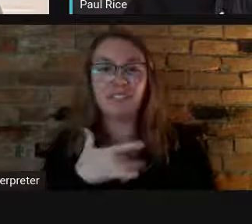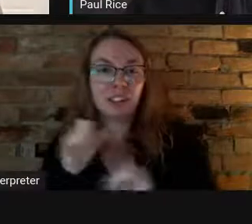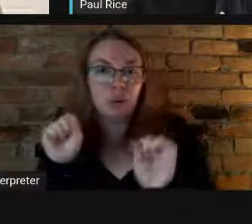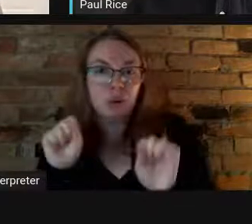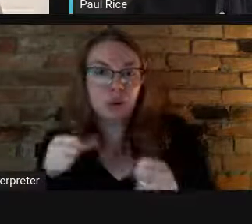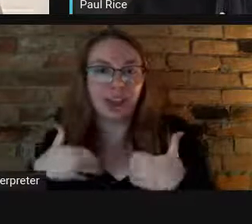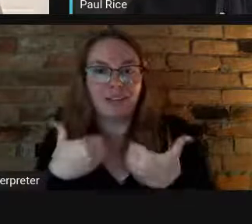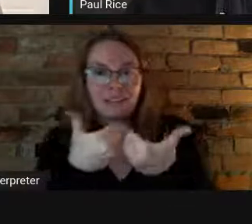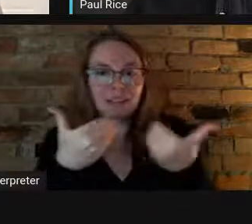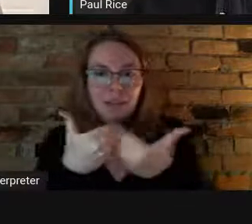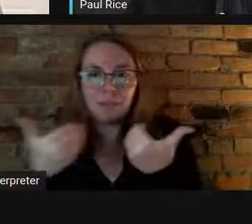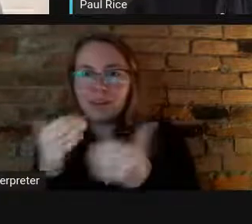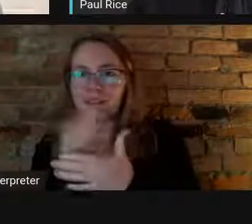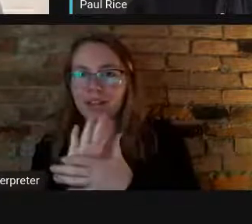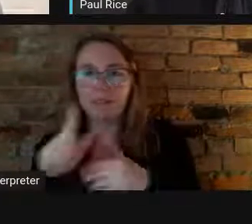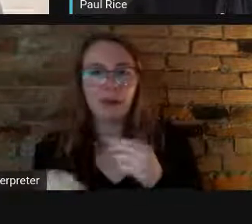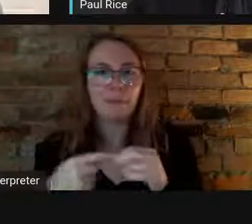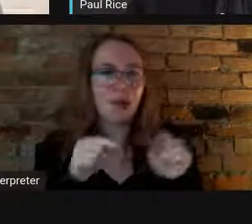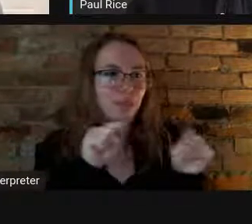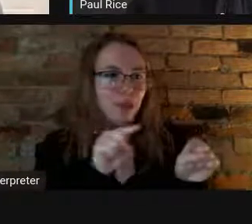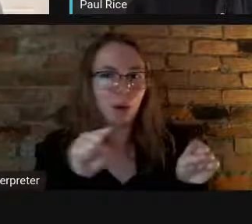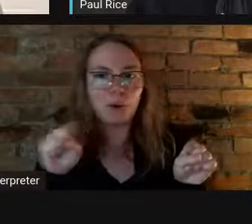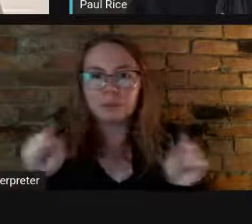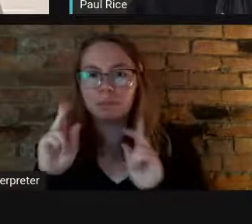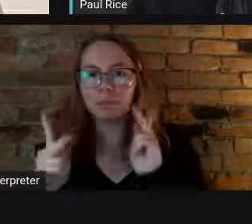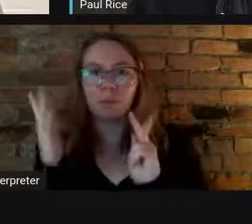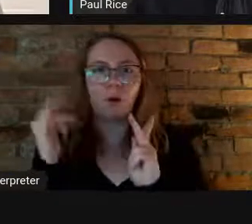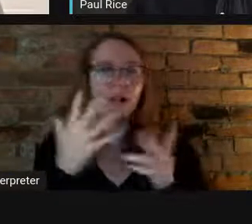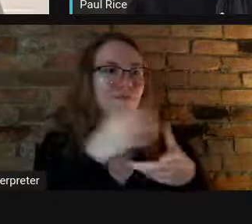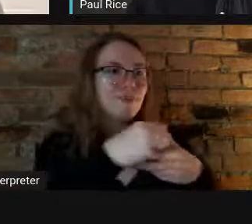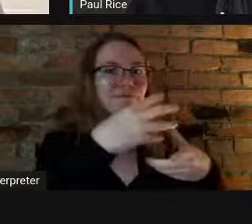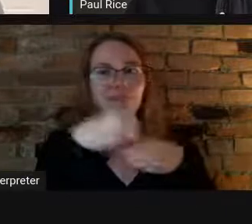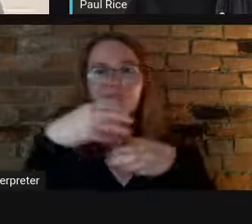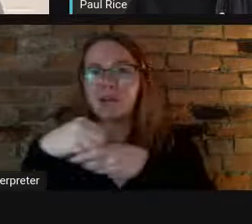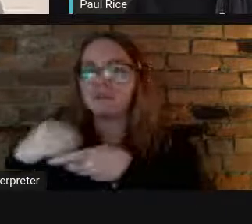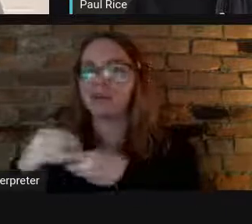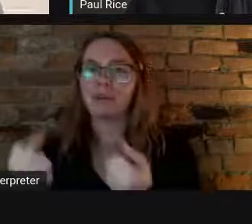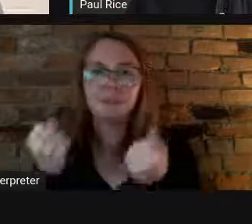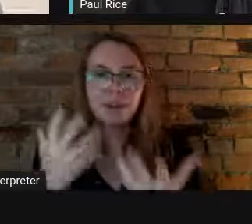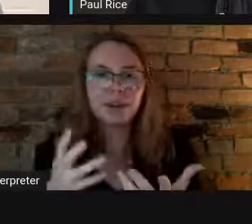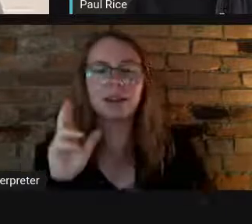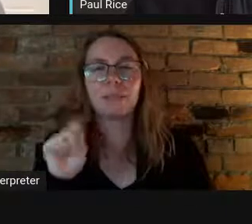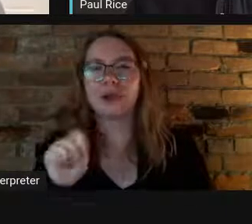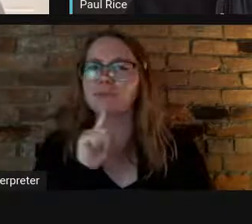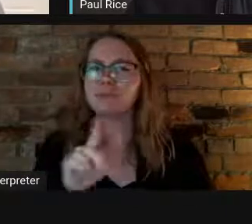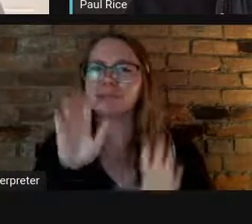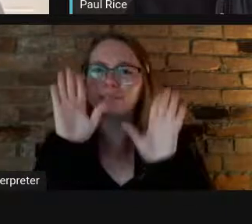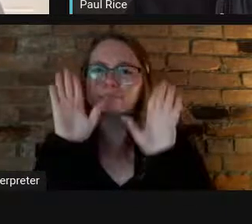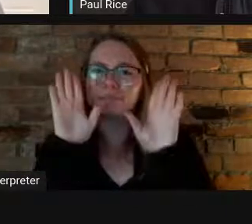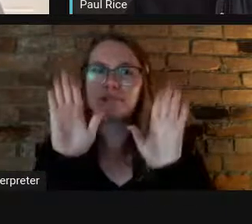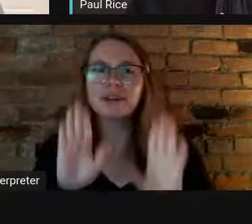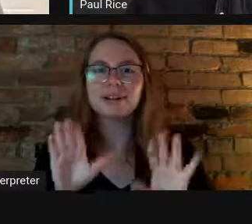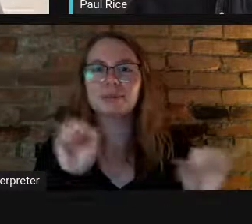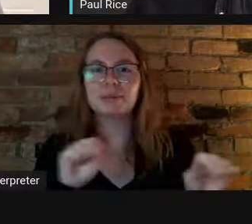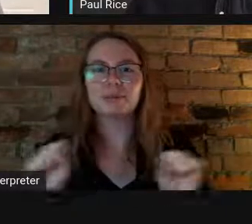about those different people because of all the things that they've done. So it was great to